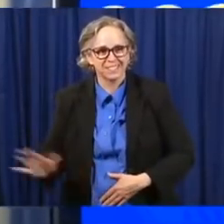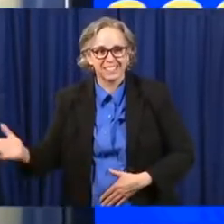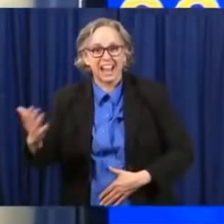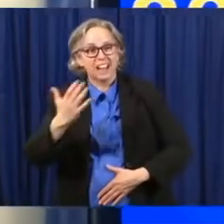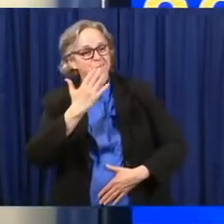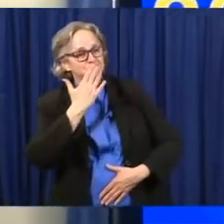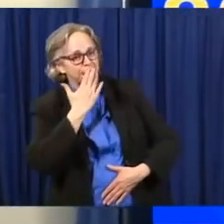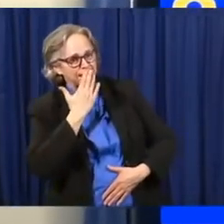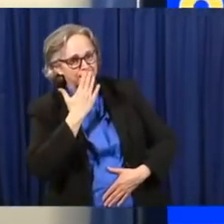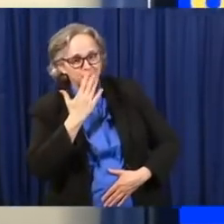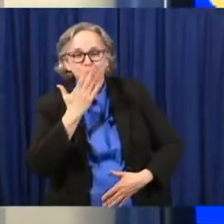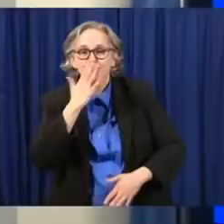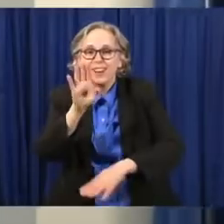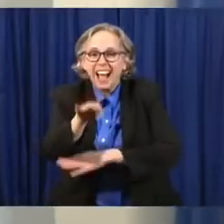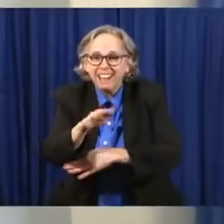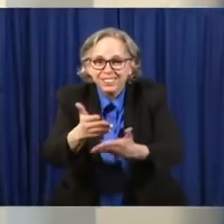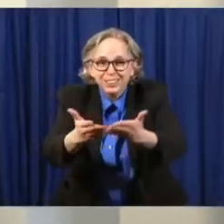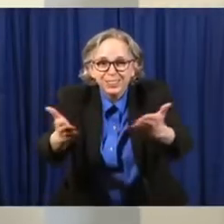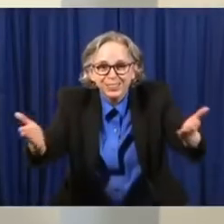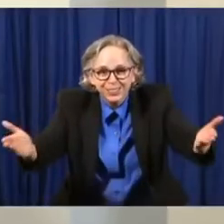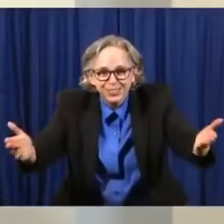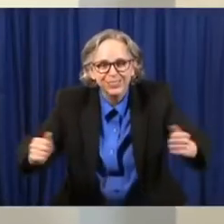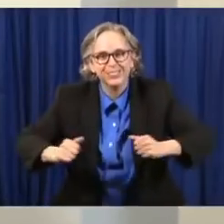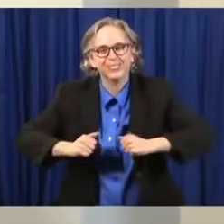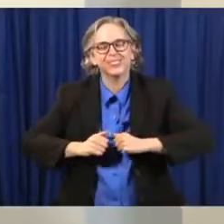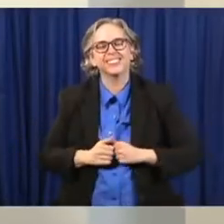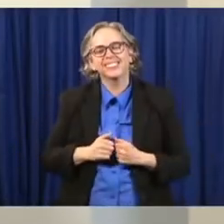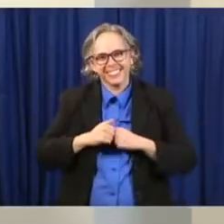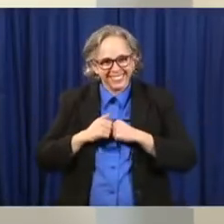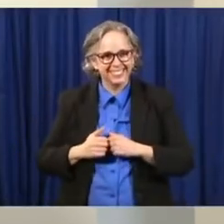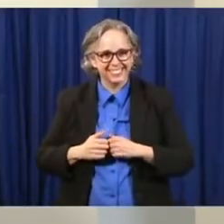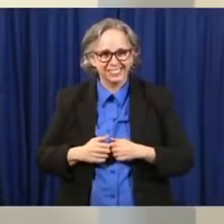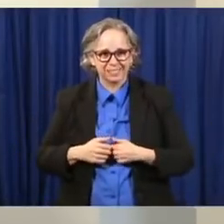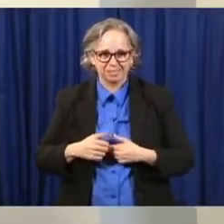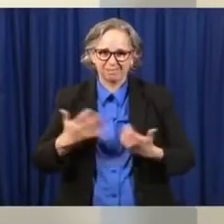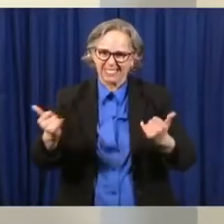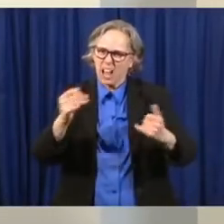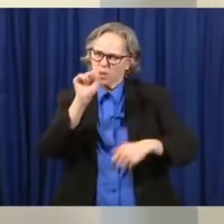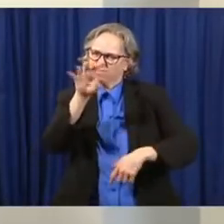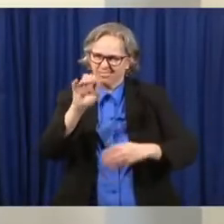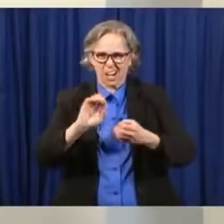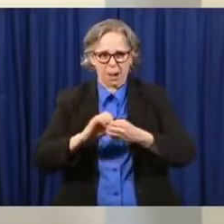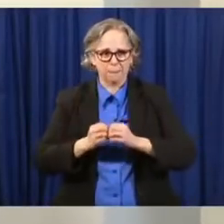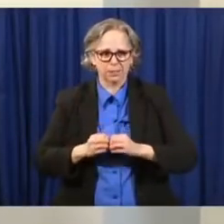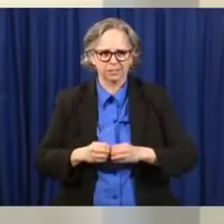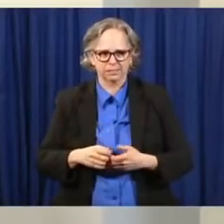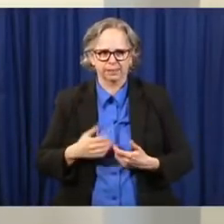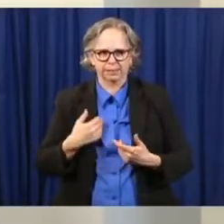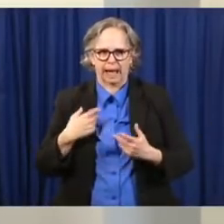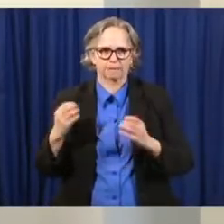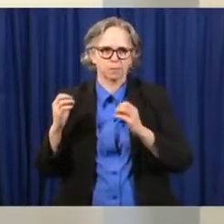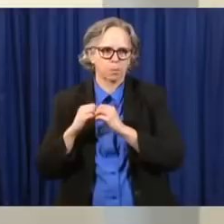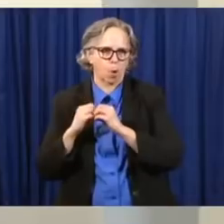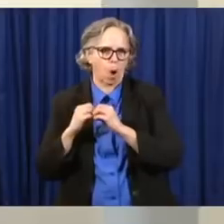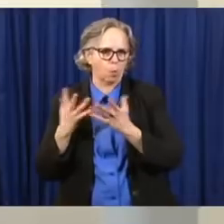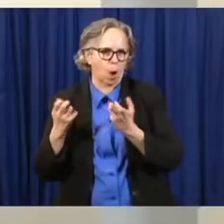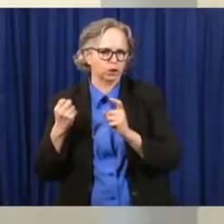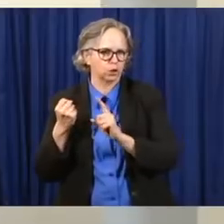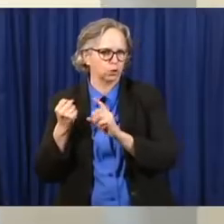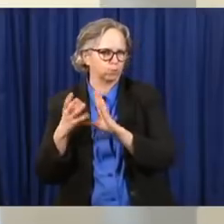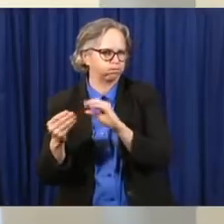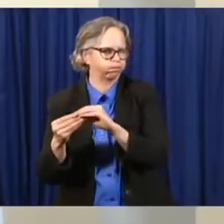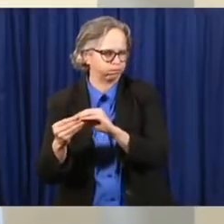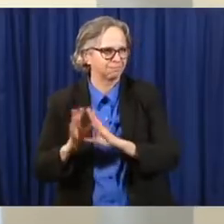Good afternoon, everyone. We'll start first with the numbers, and then I have a few things I'd like to share with